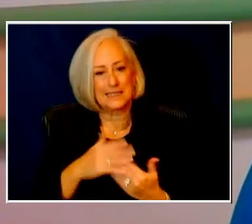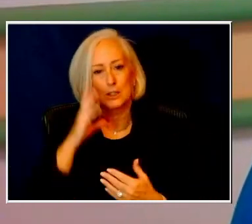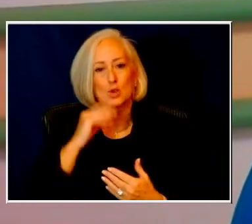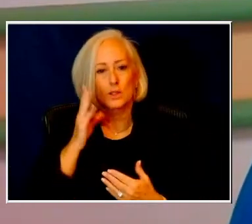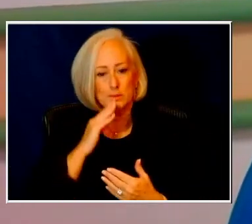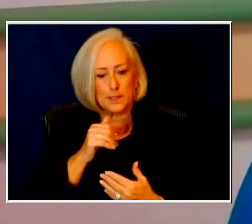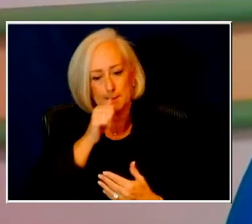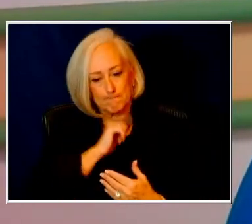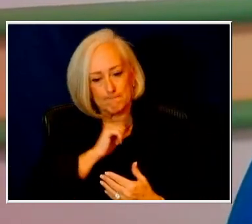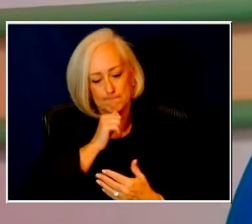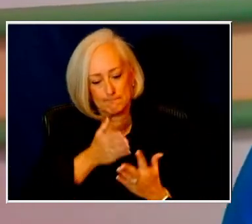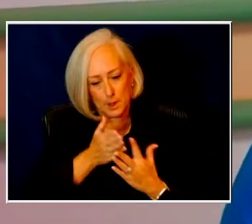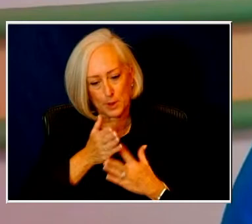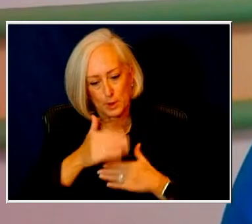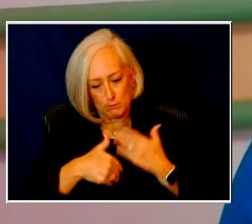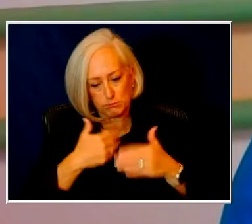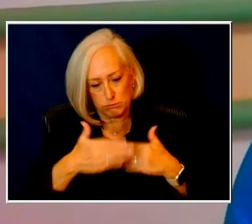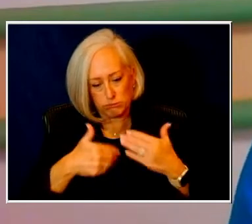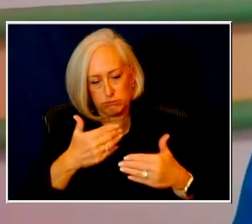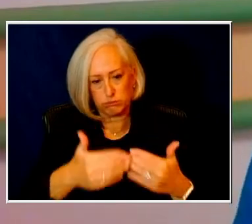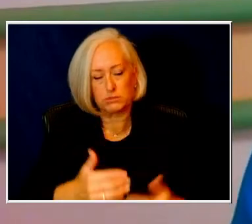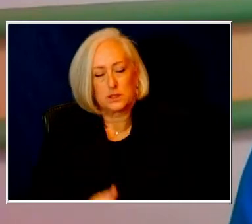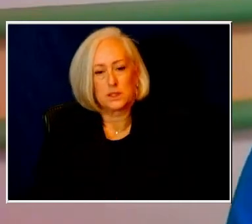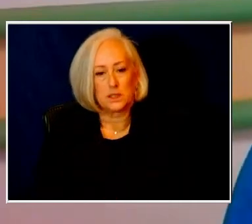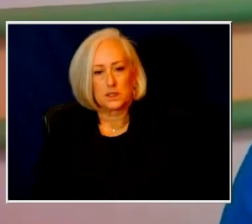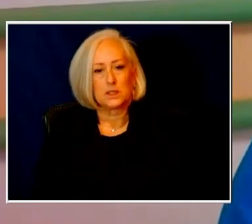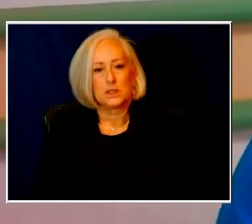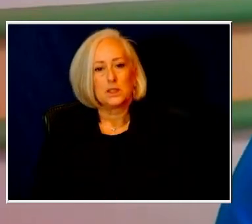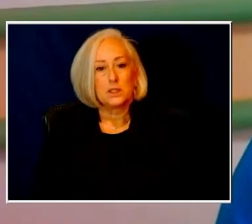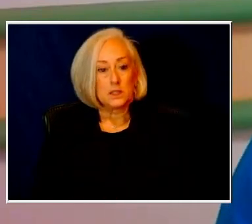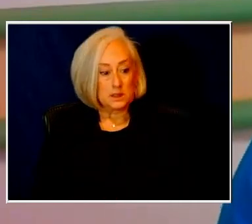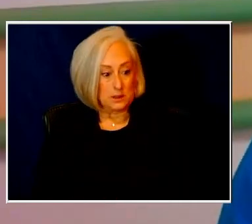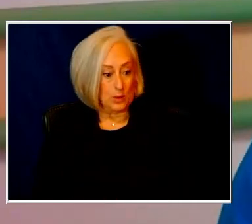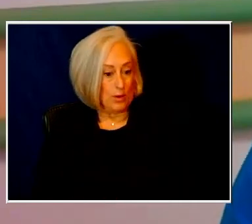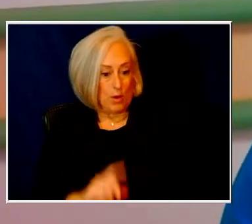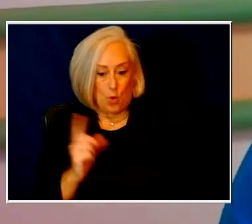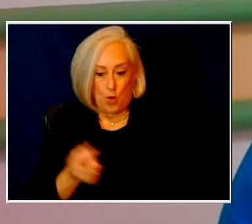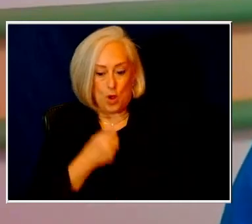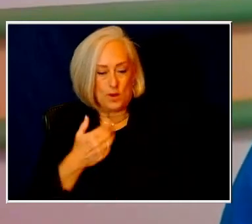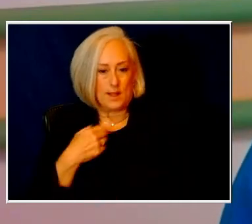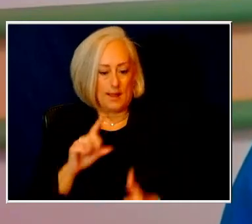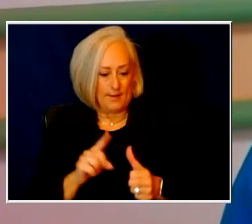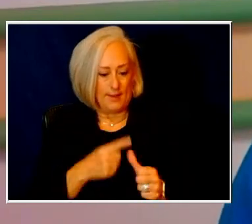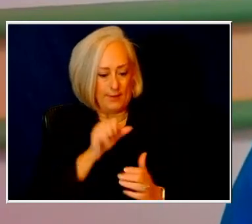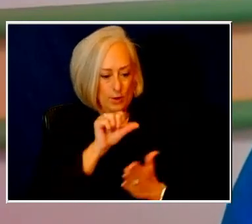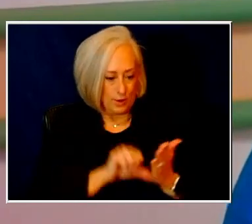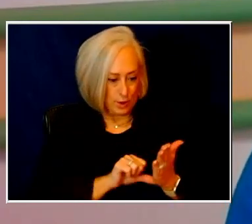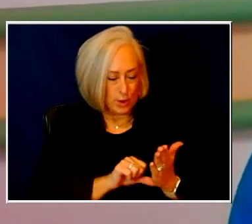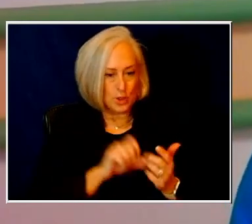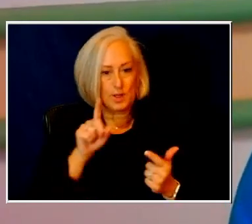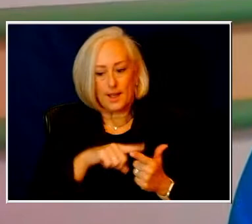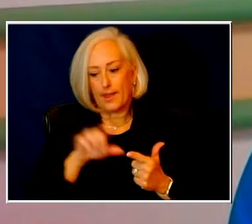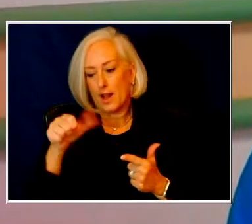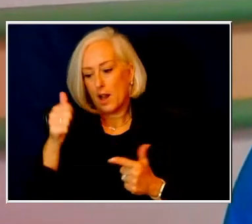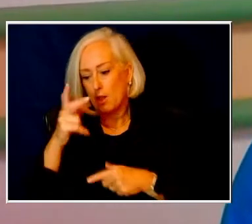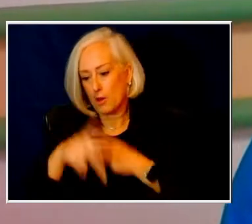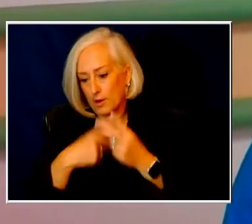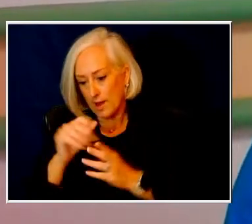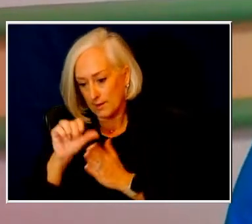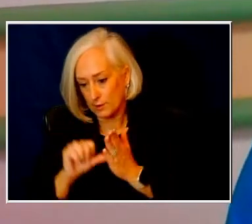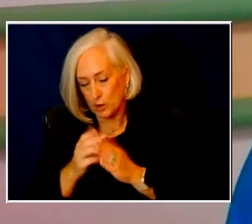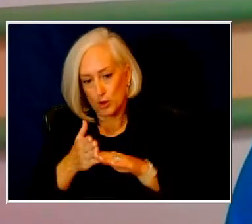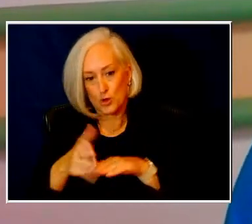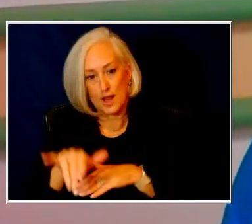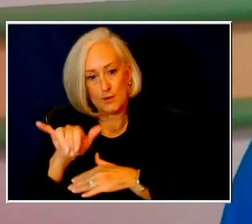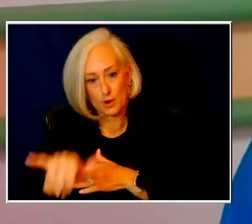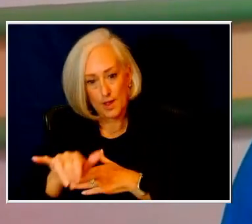and there was, there's the initial surgery, and then there's sometimes other surgeries that are needed on top of